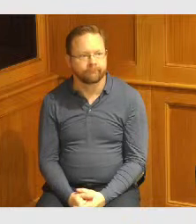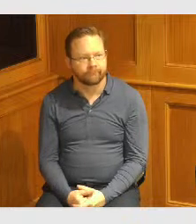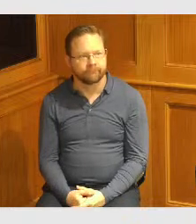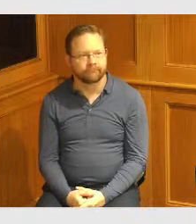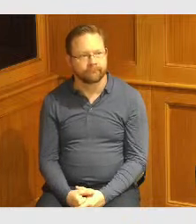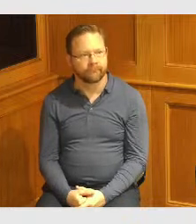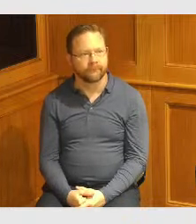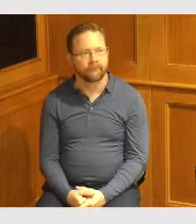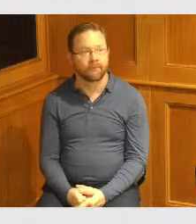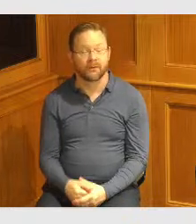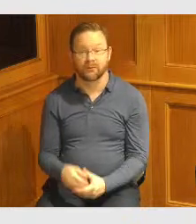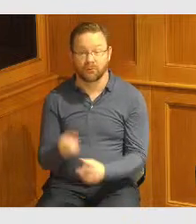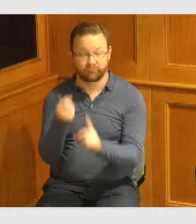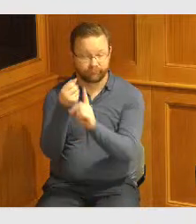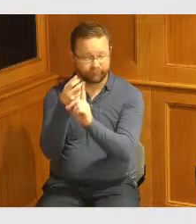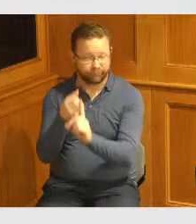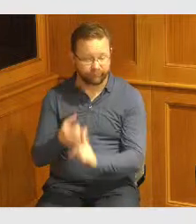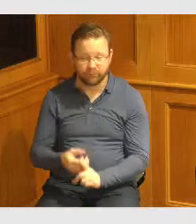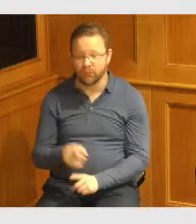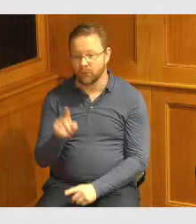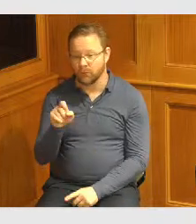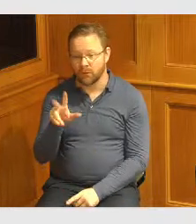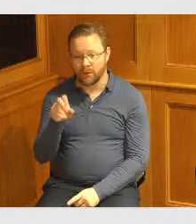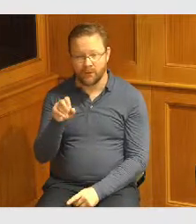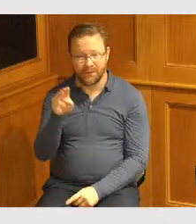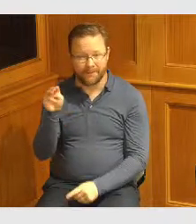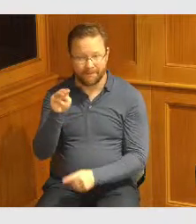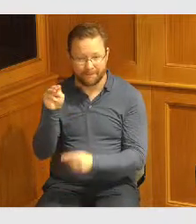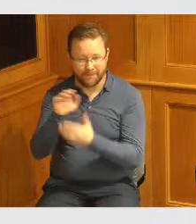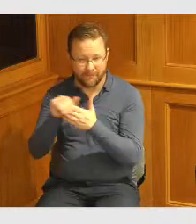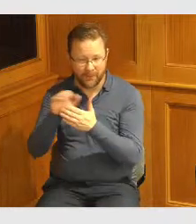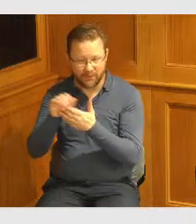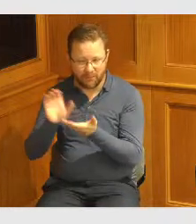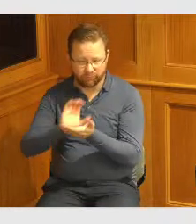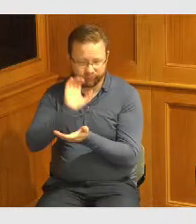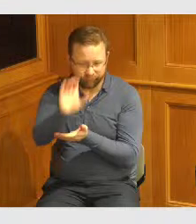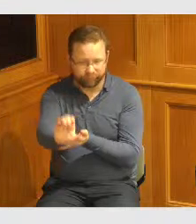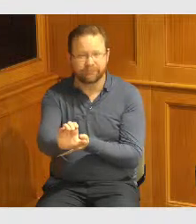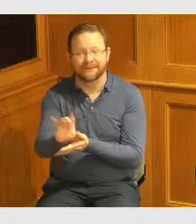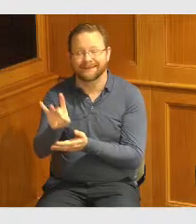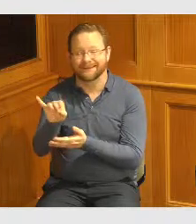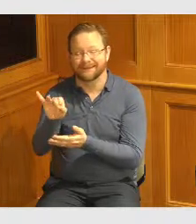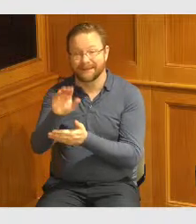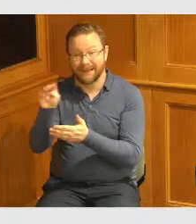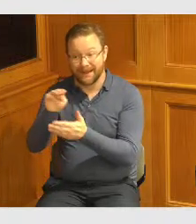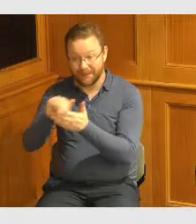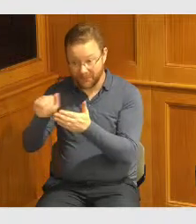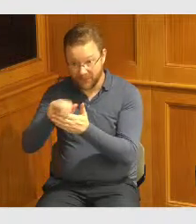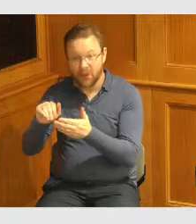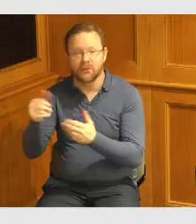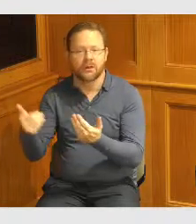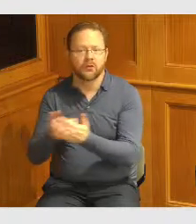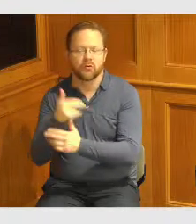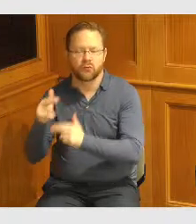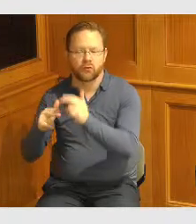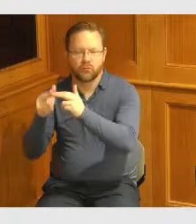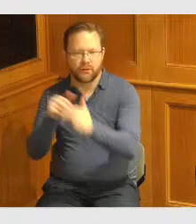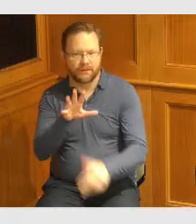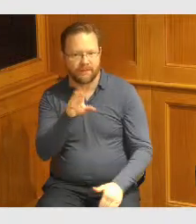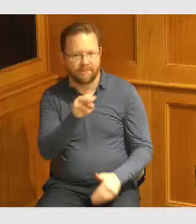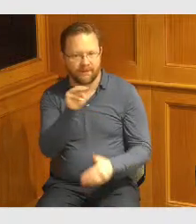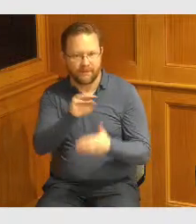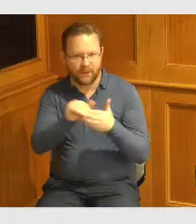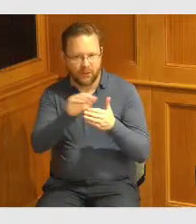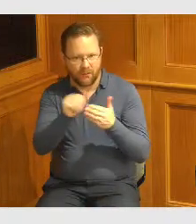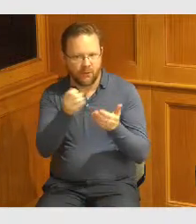The details include a $130 million investment, 80 million of that being for new construction, 50 million for new machinery